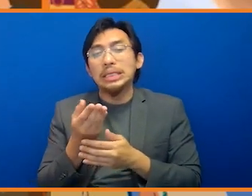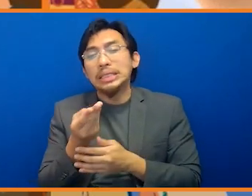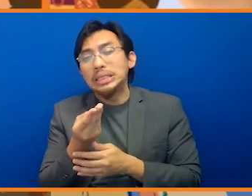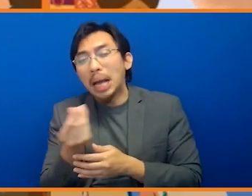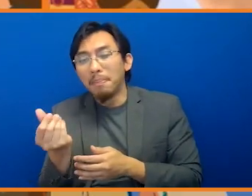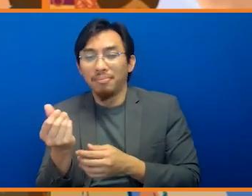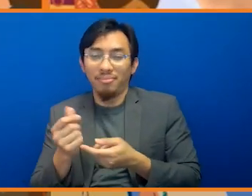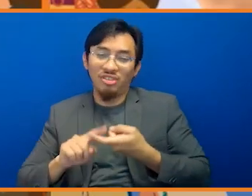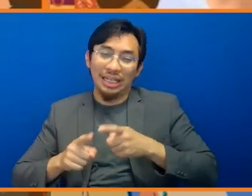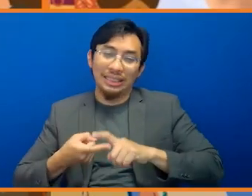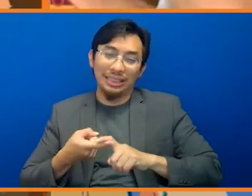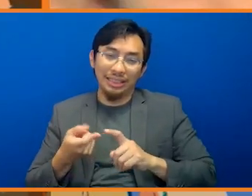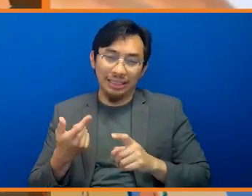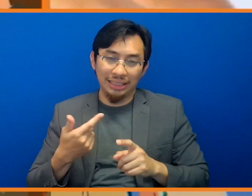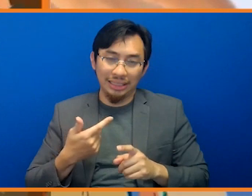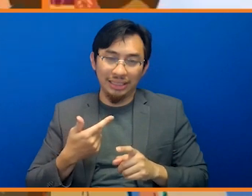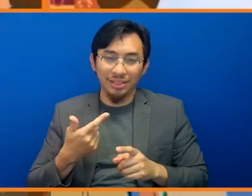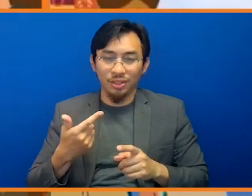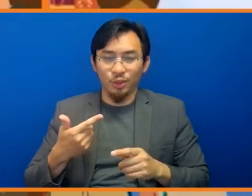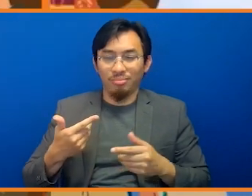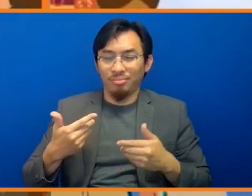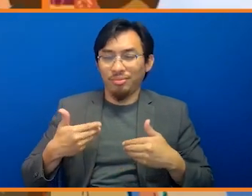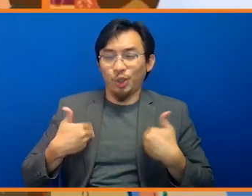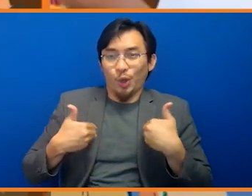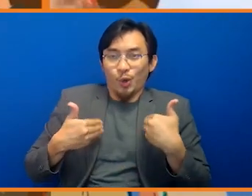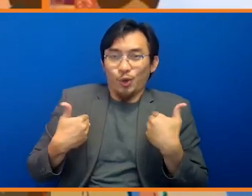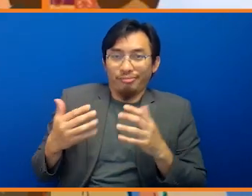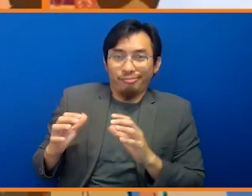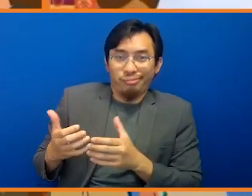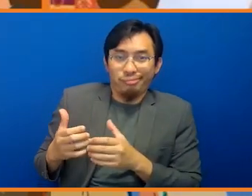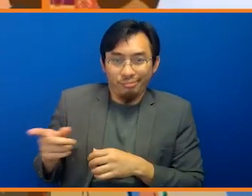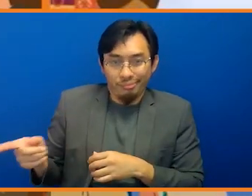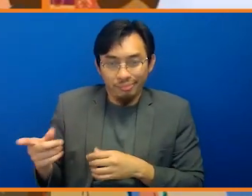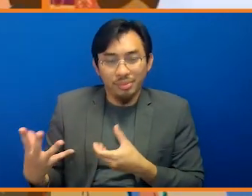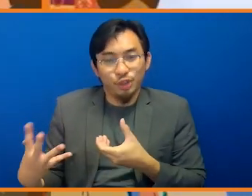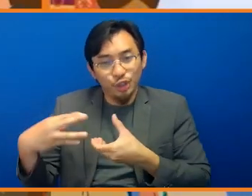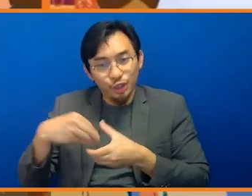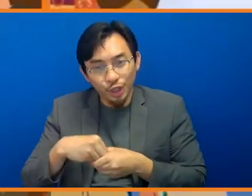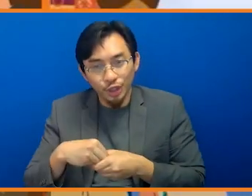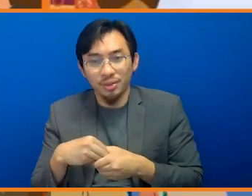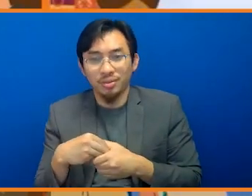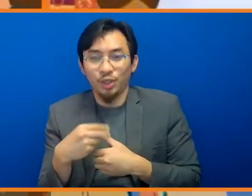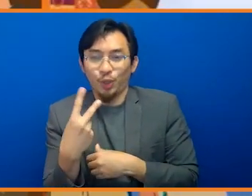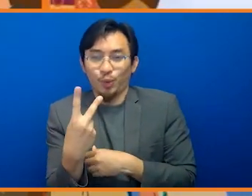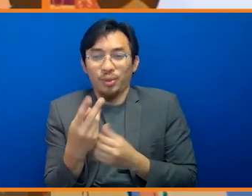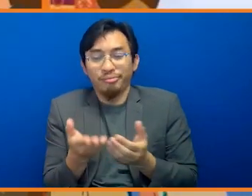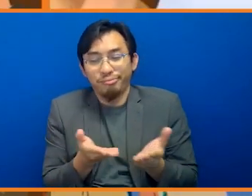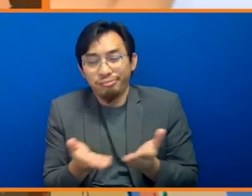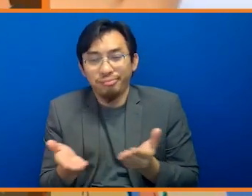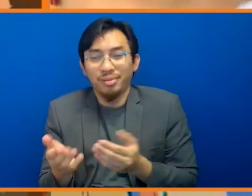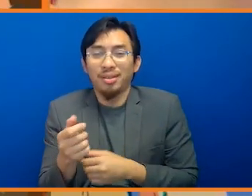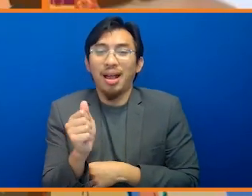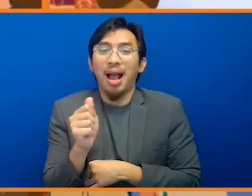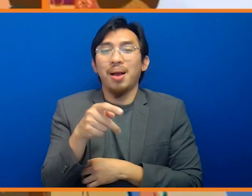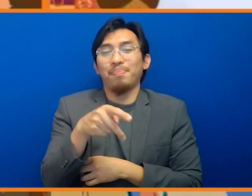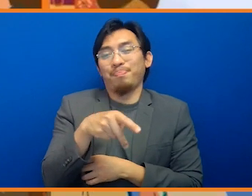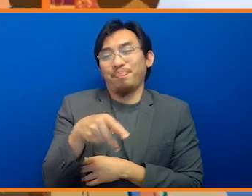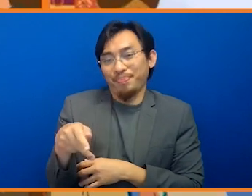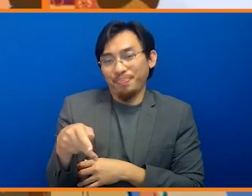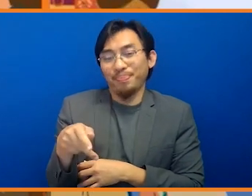invite some friends, some younger generation, to join us to develop, to